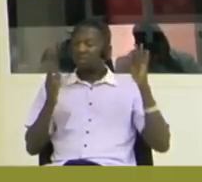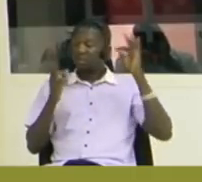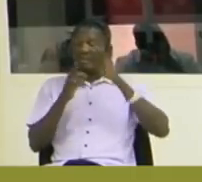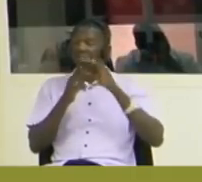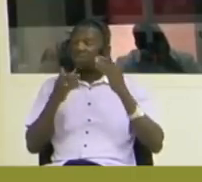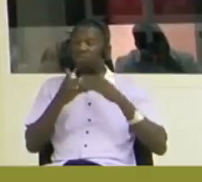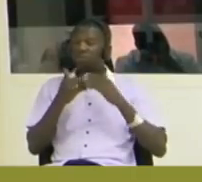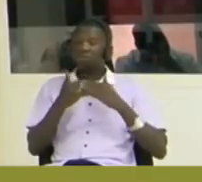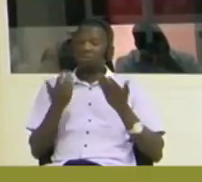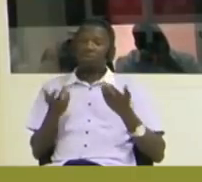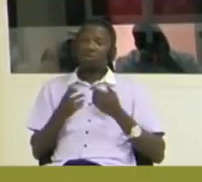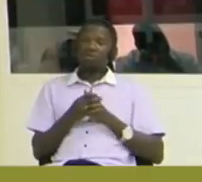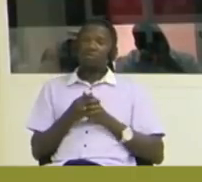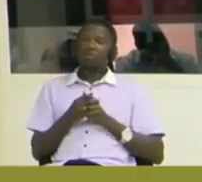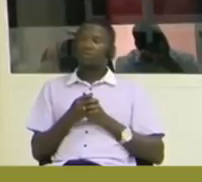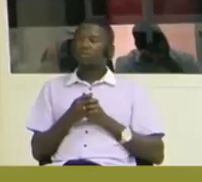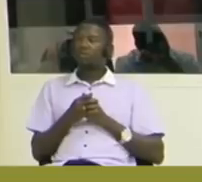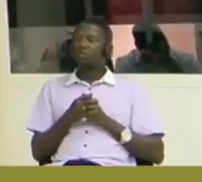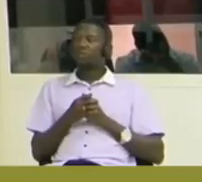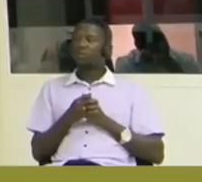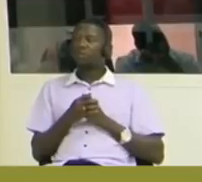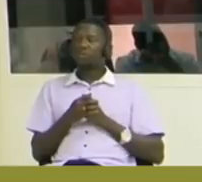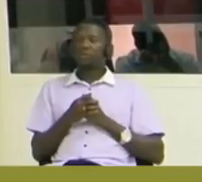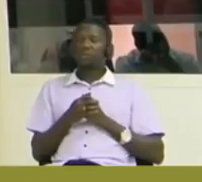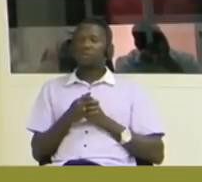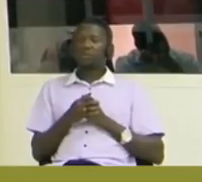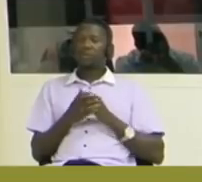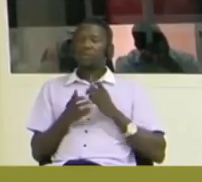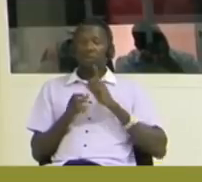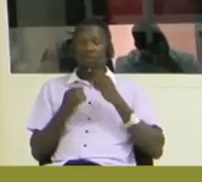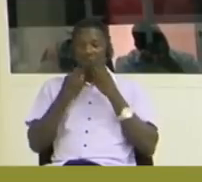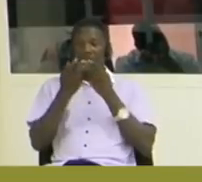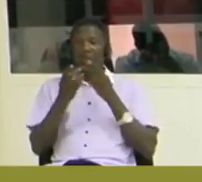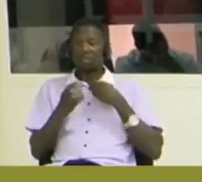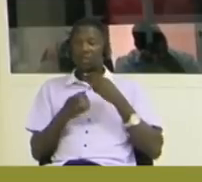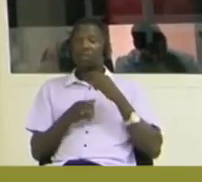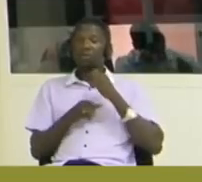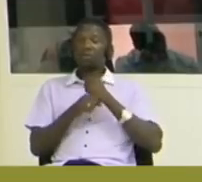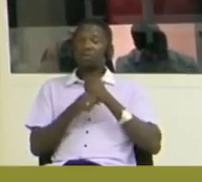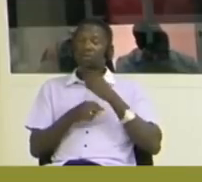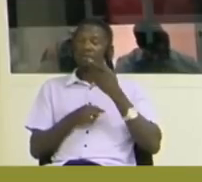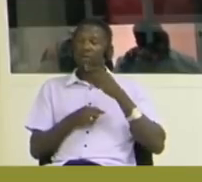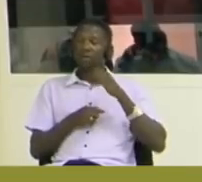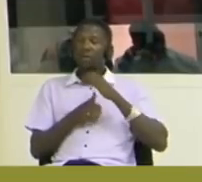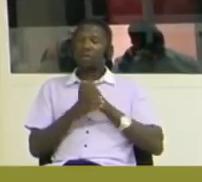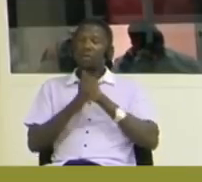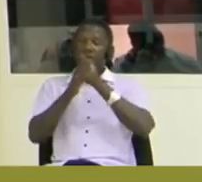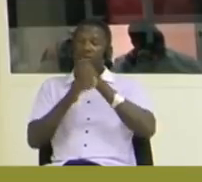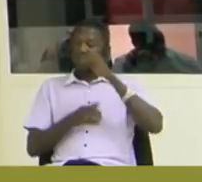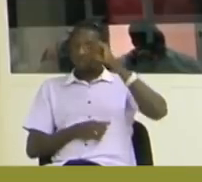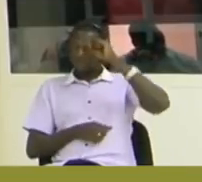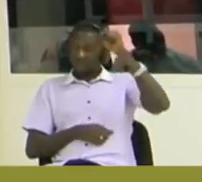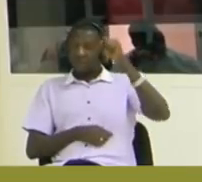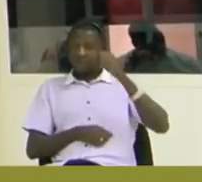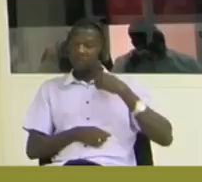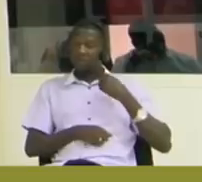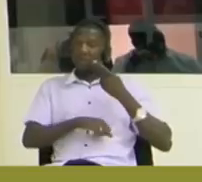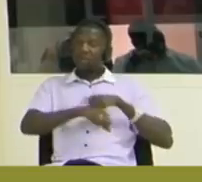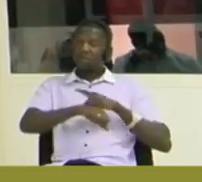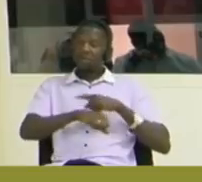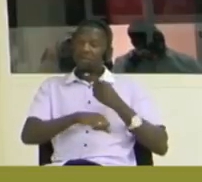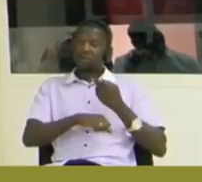context. What I'm saying is that this issue of becoming acting president during the time of my